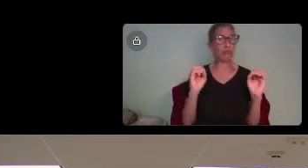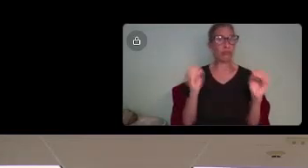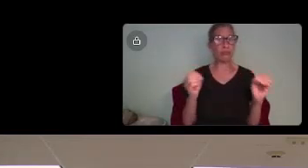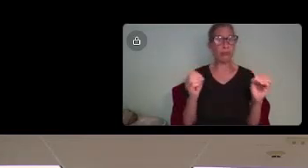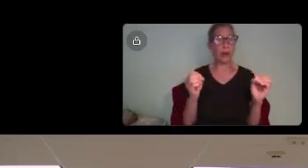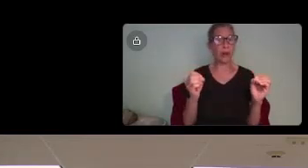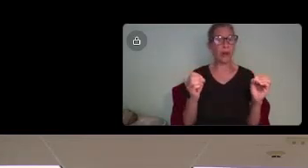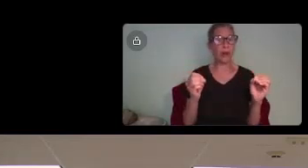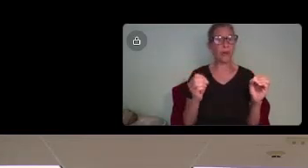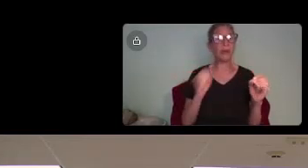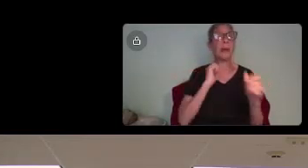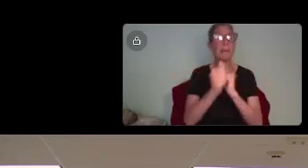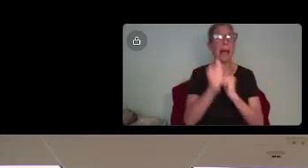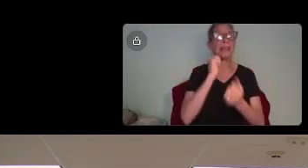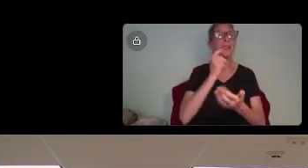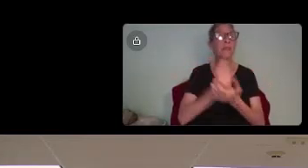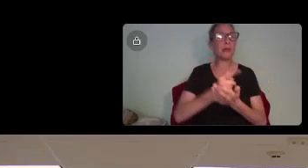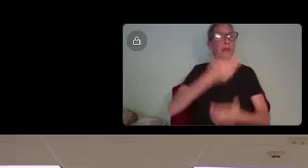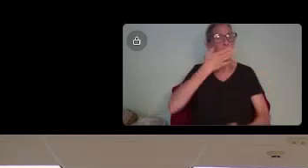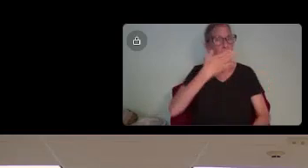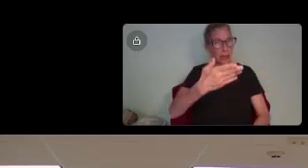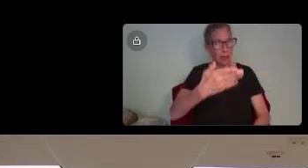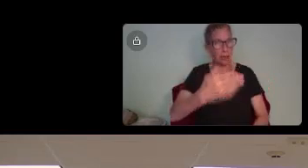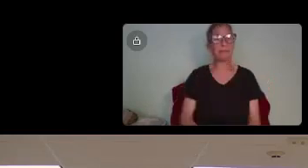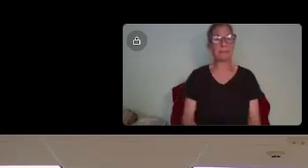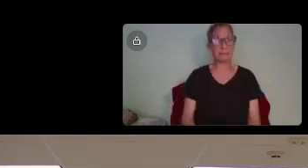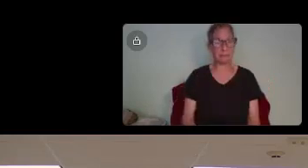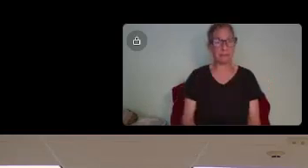also a yes. That motion is passed. Thank you, board members.